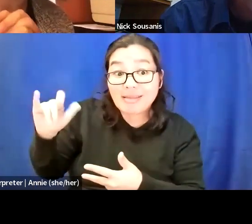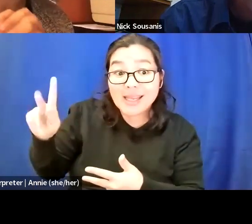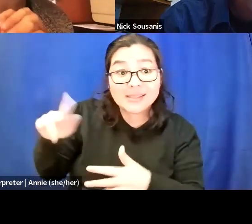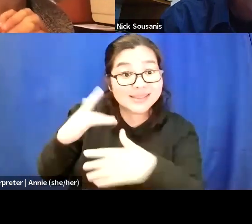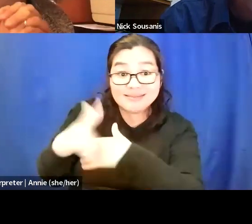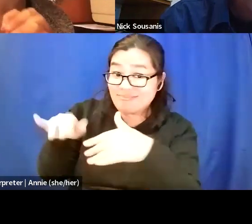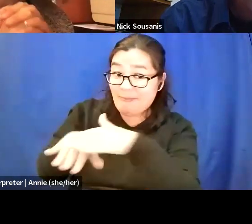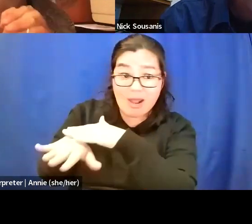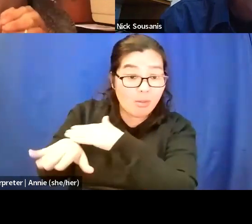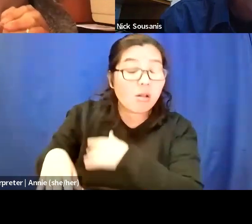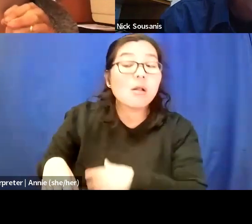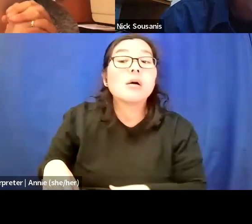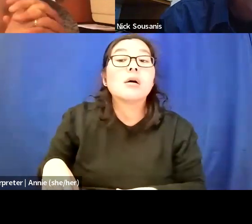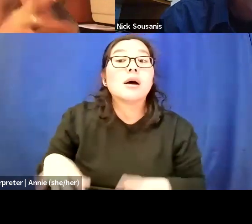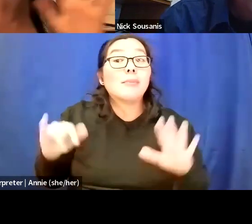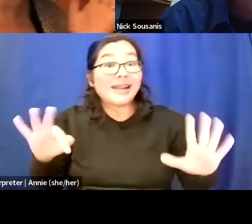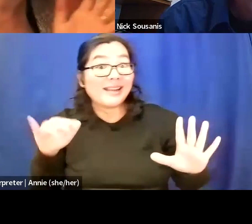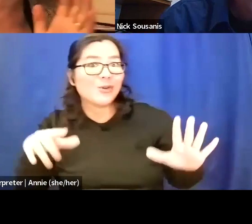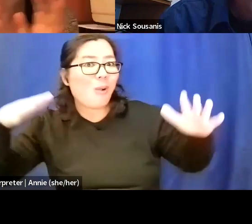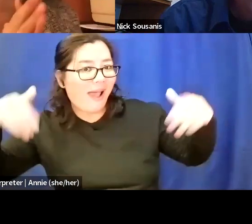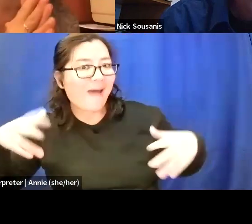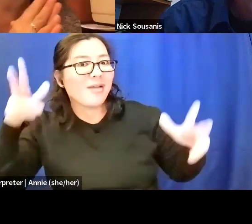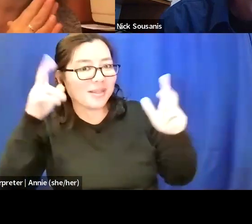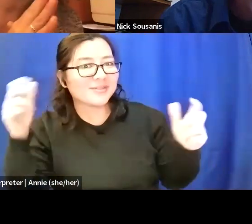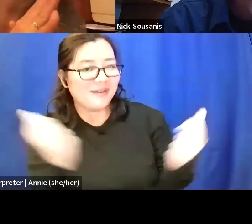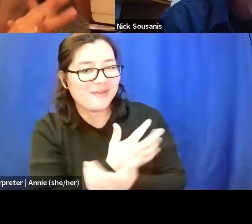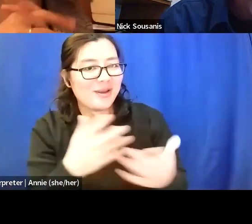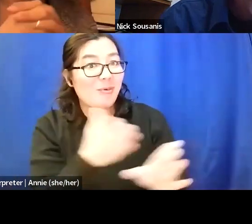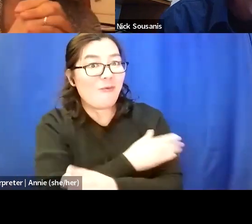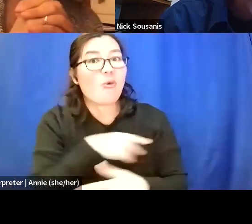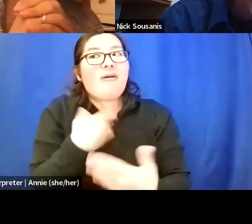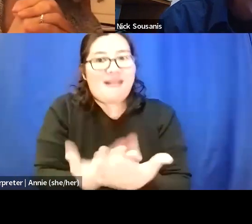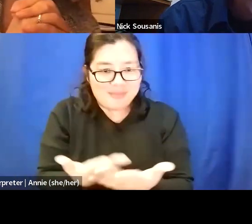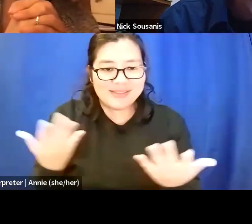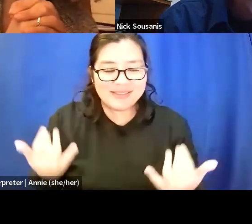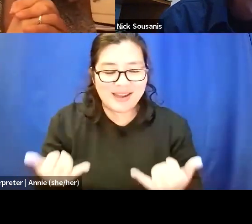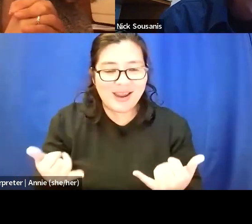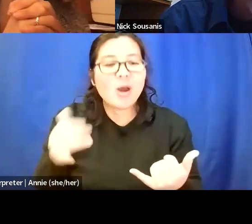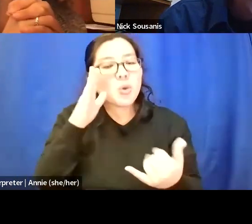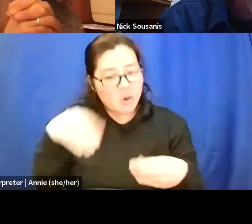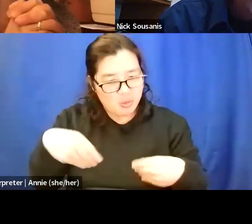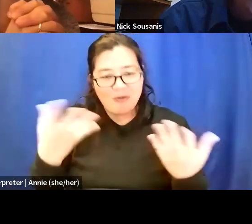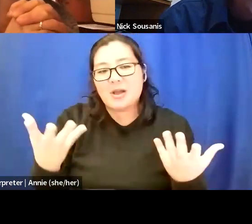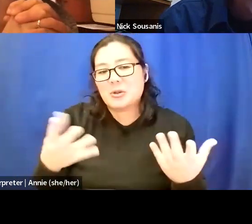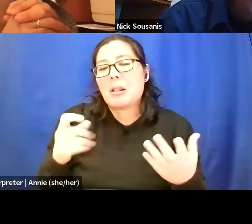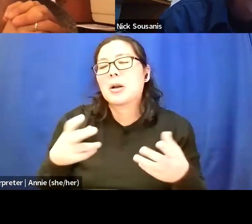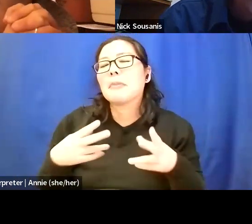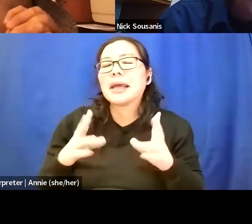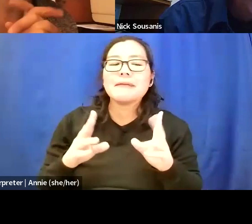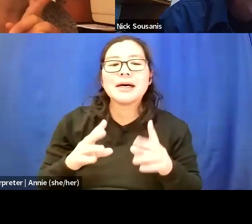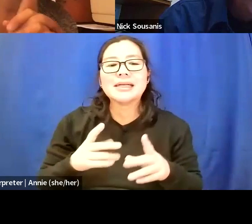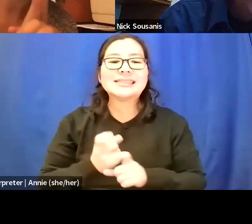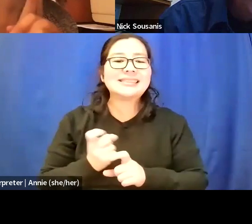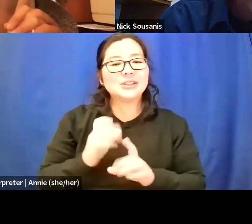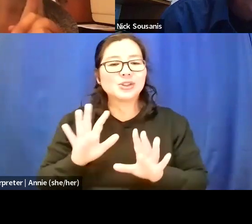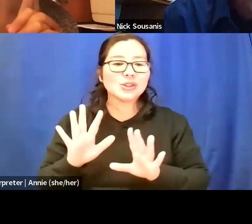just in case everybody did not listen to all of those before coming today, we're going to give you a little teaser and play